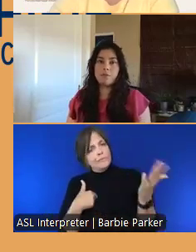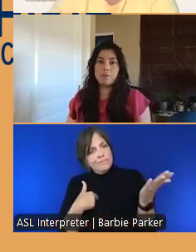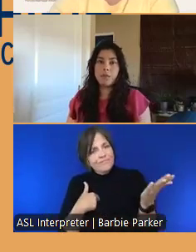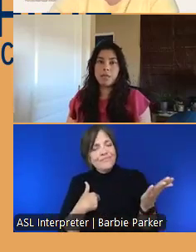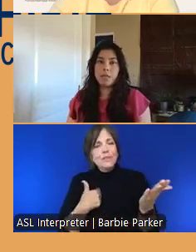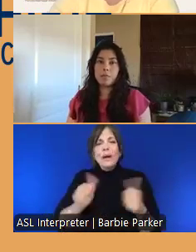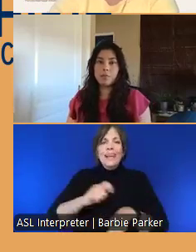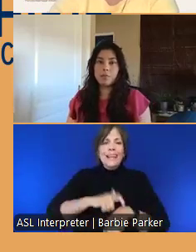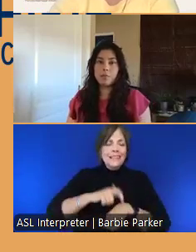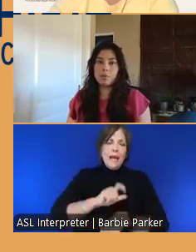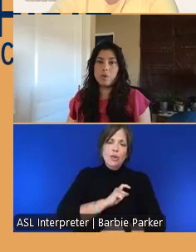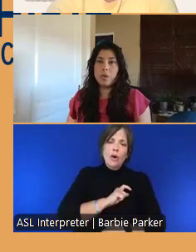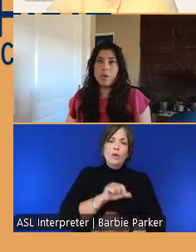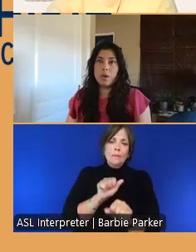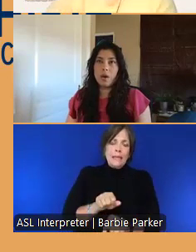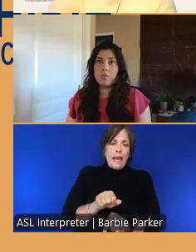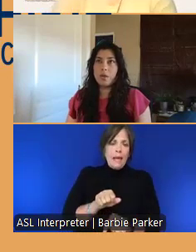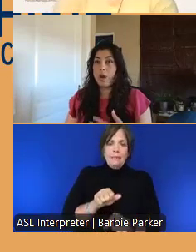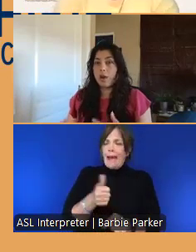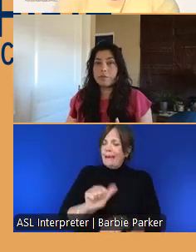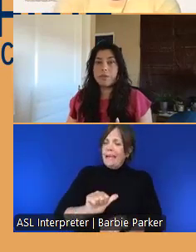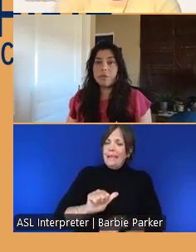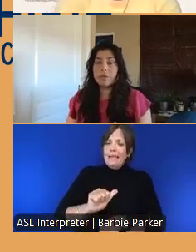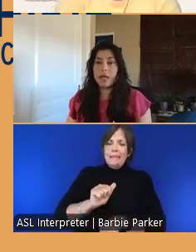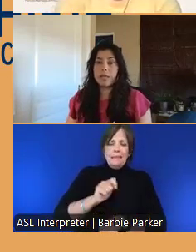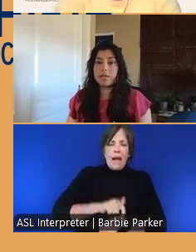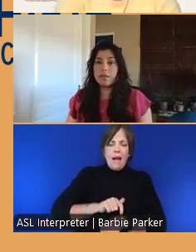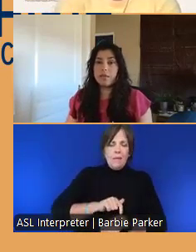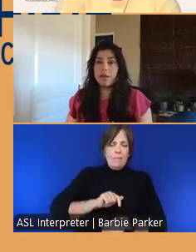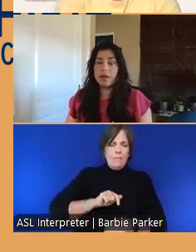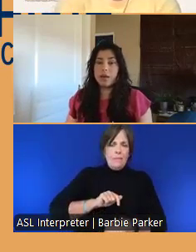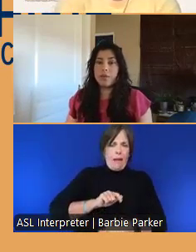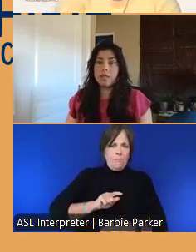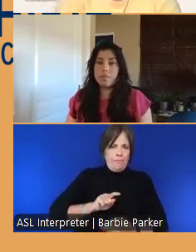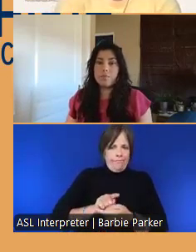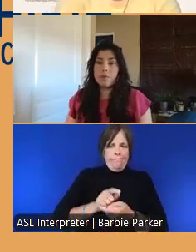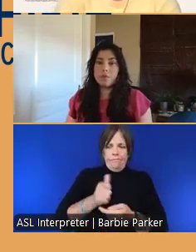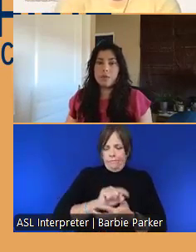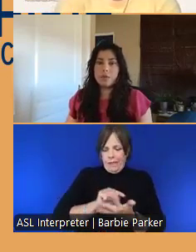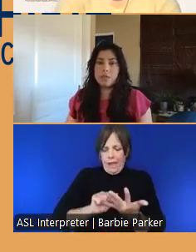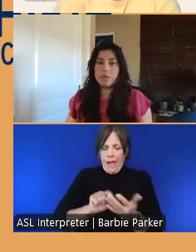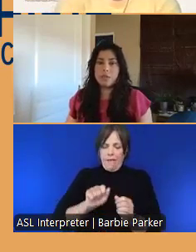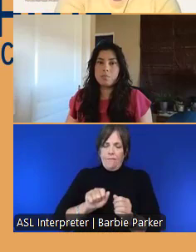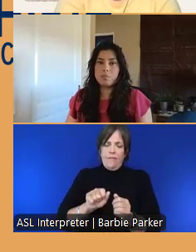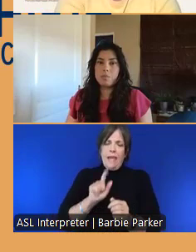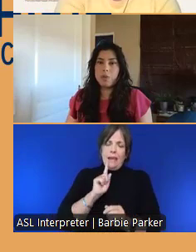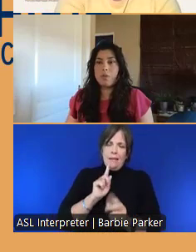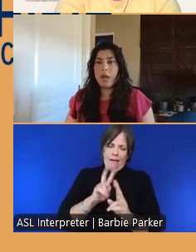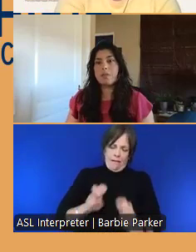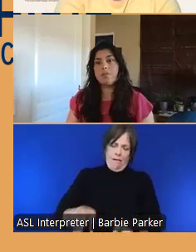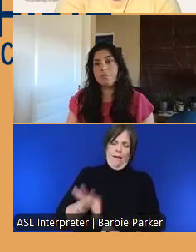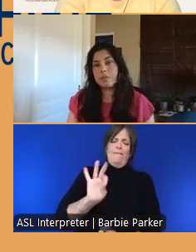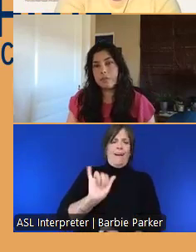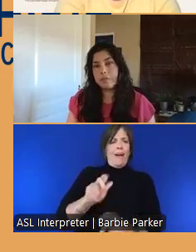way, if law enforcement is able to uncover that type of abuse, it's